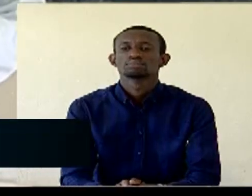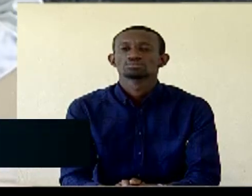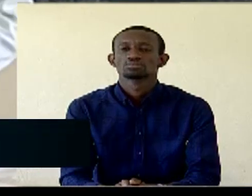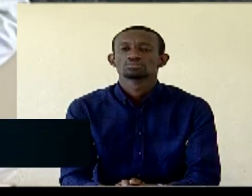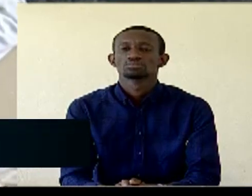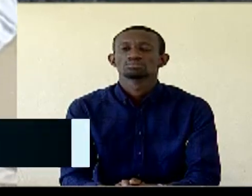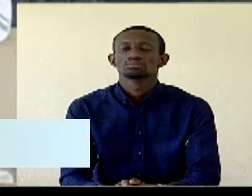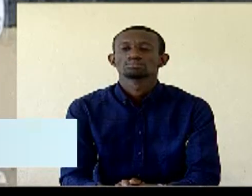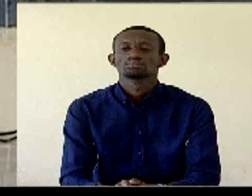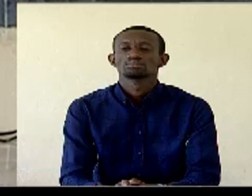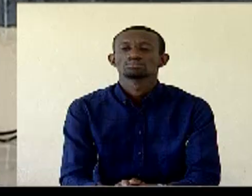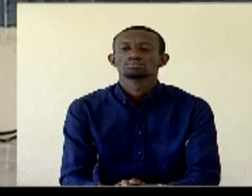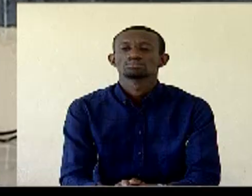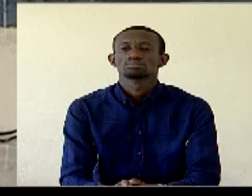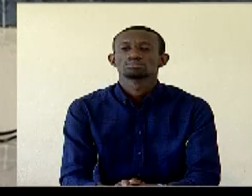being